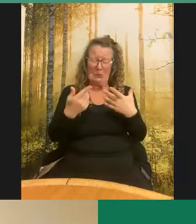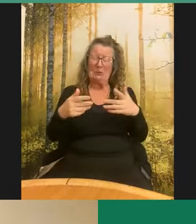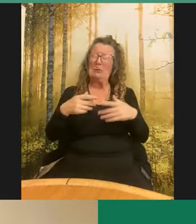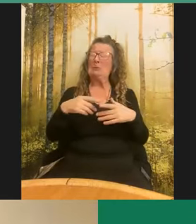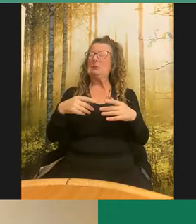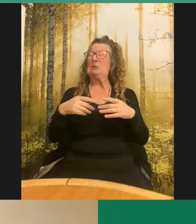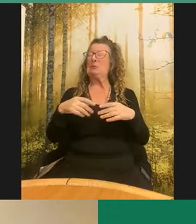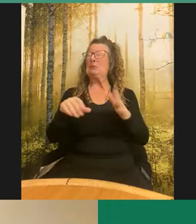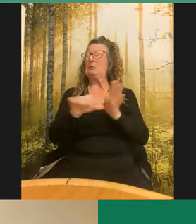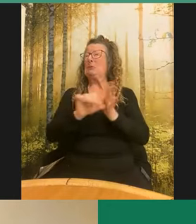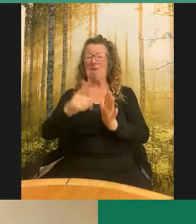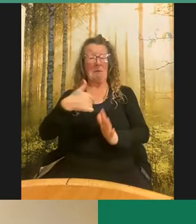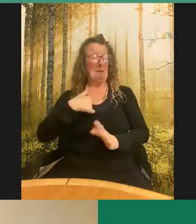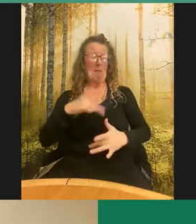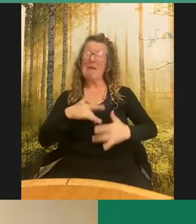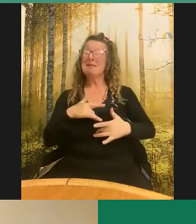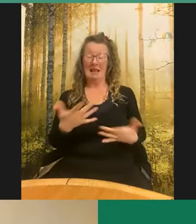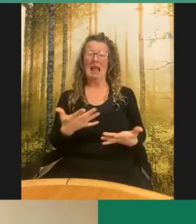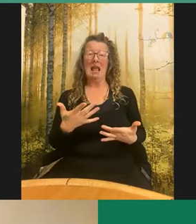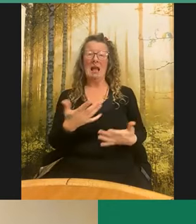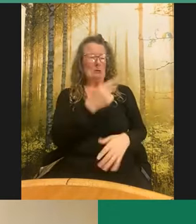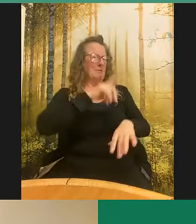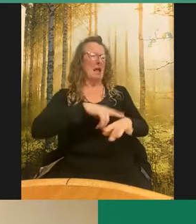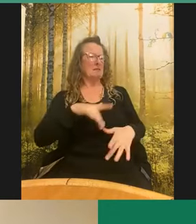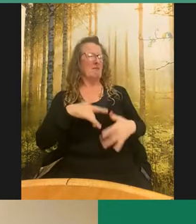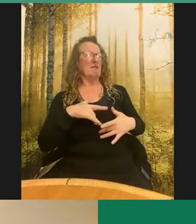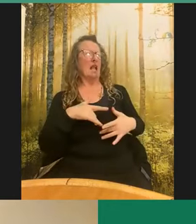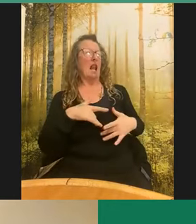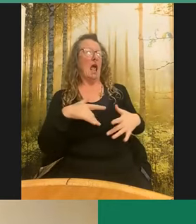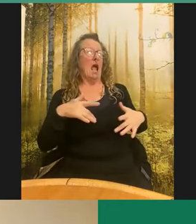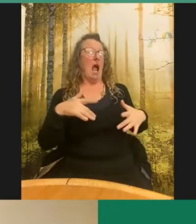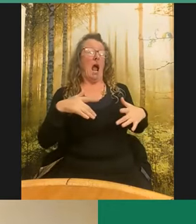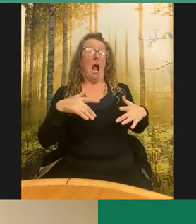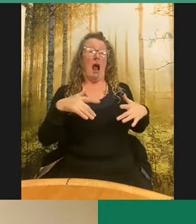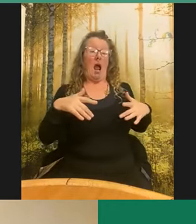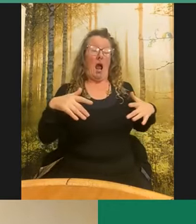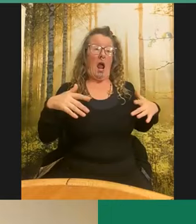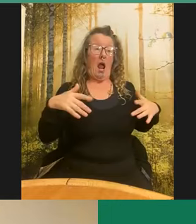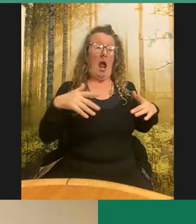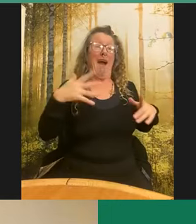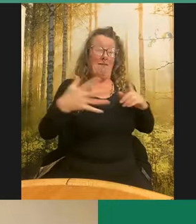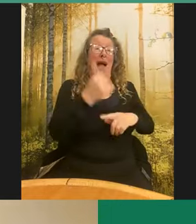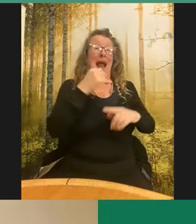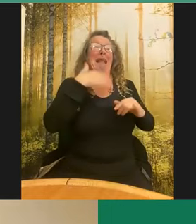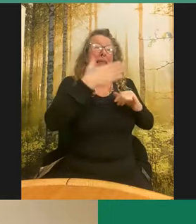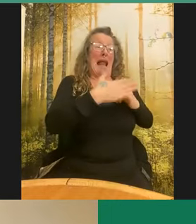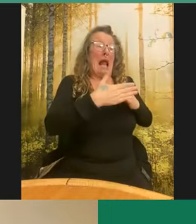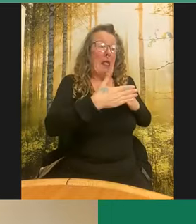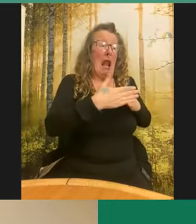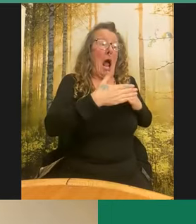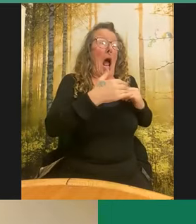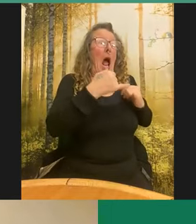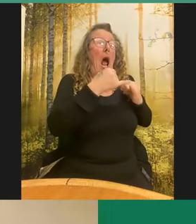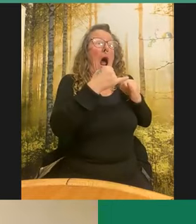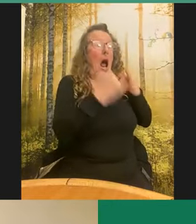it felt like, I mean, sometimes it felt like it was like a cliff edge you were falling off, and you thought you'd reached bottom, and then there was another level that was just like,